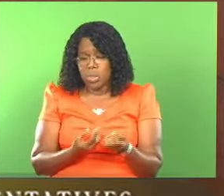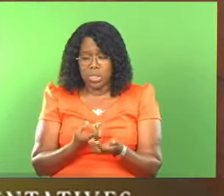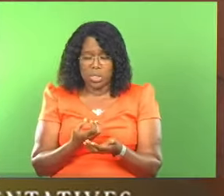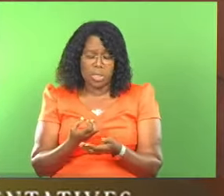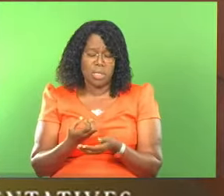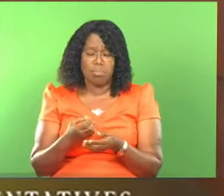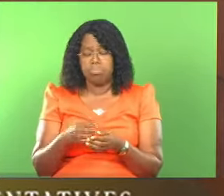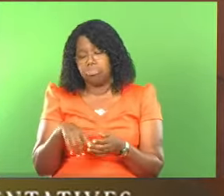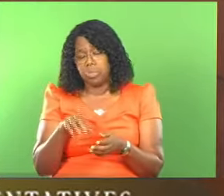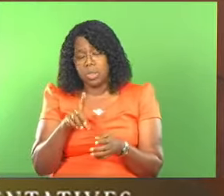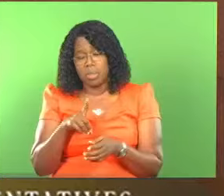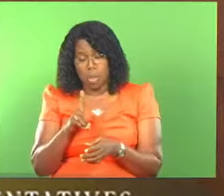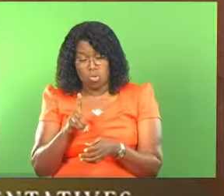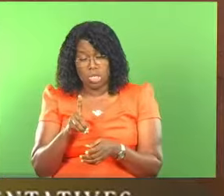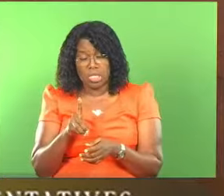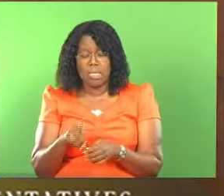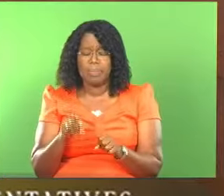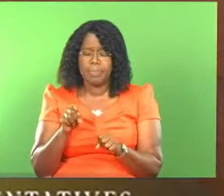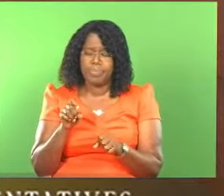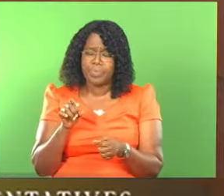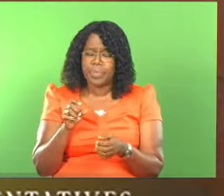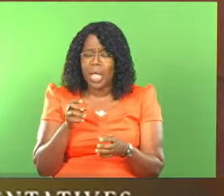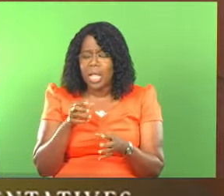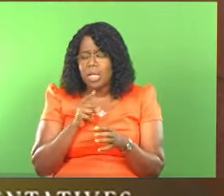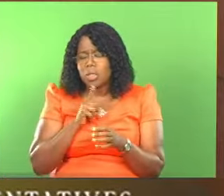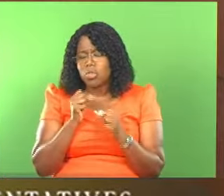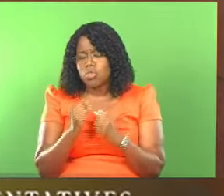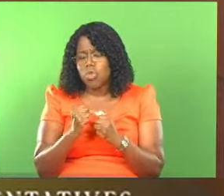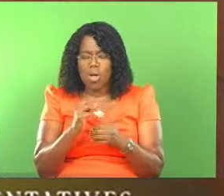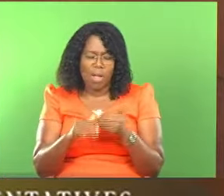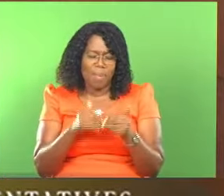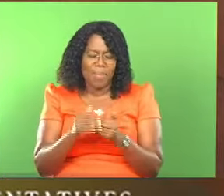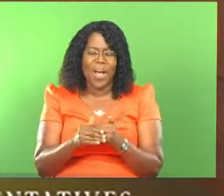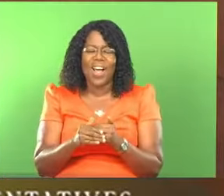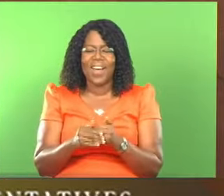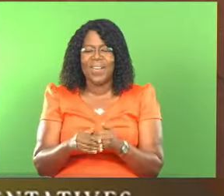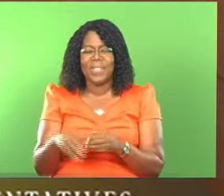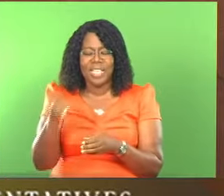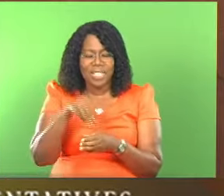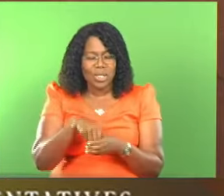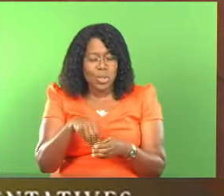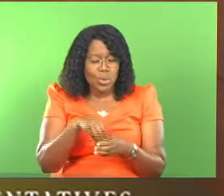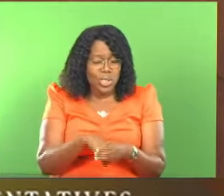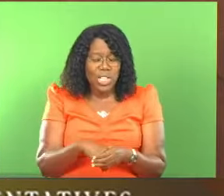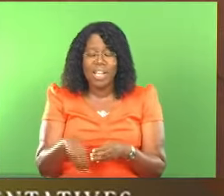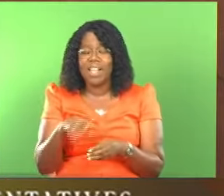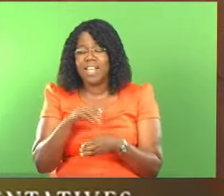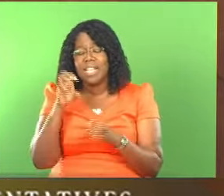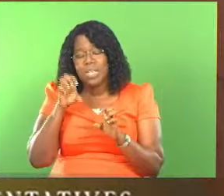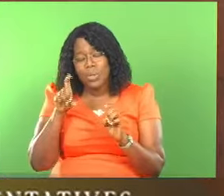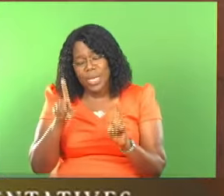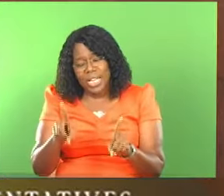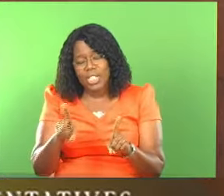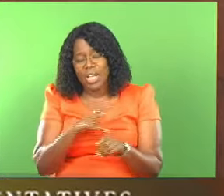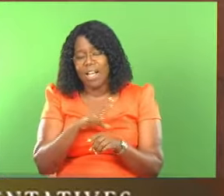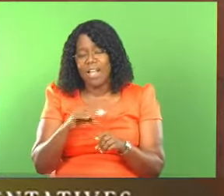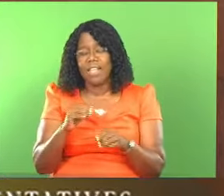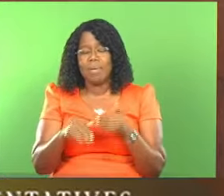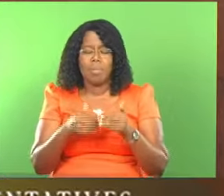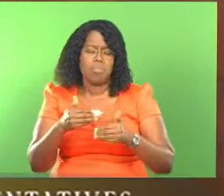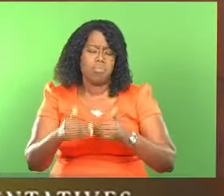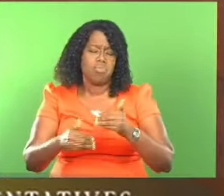democracies committed to inclusion, committed to education, committed to progress. Our theme,